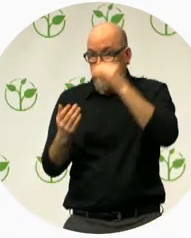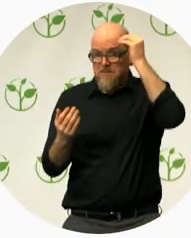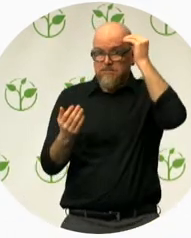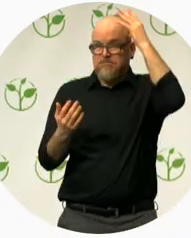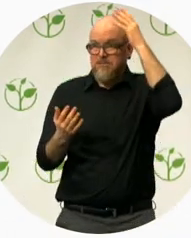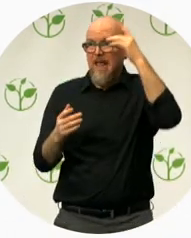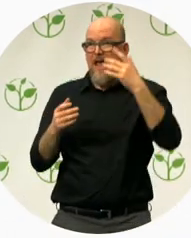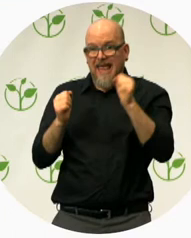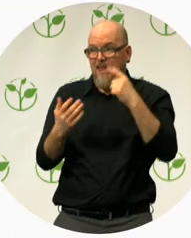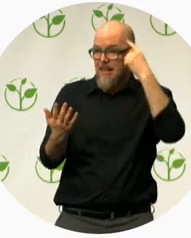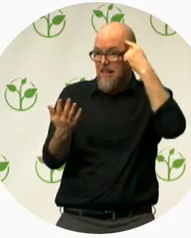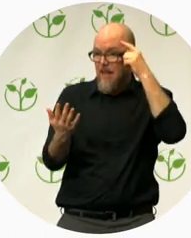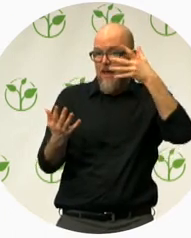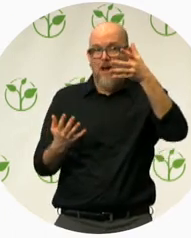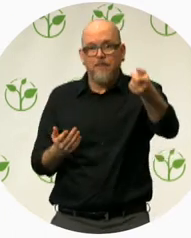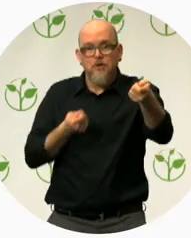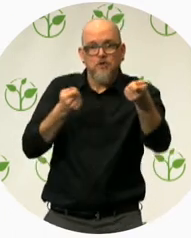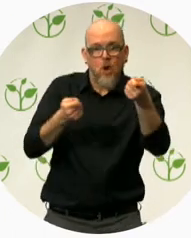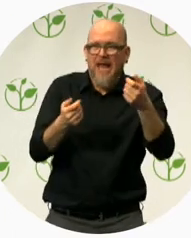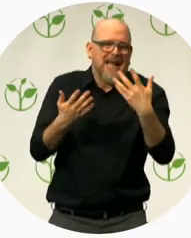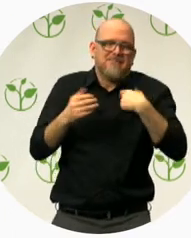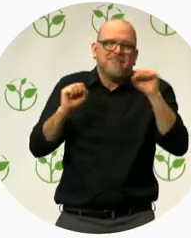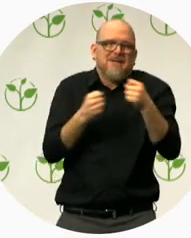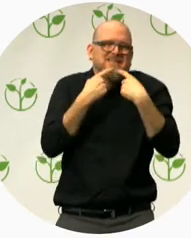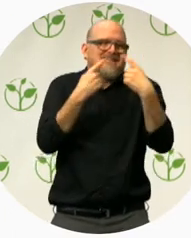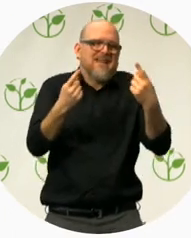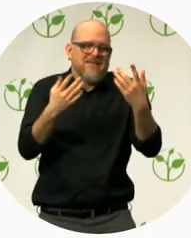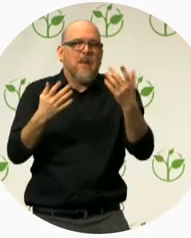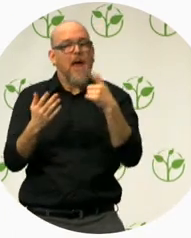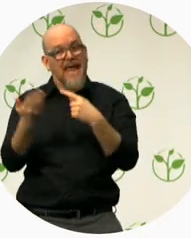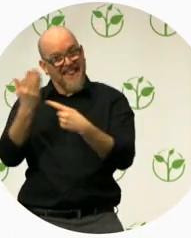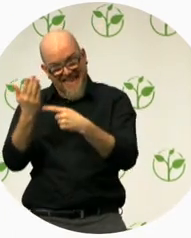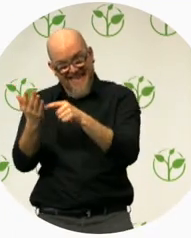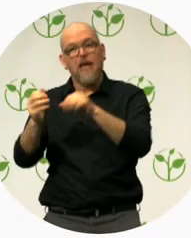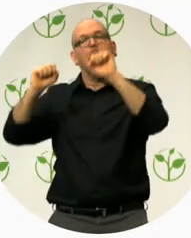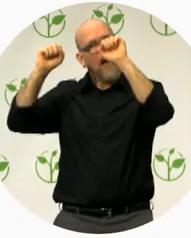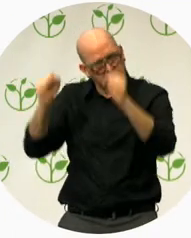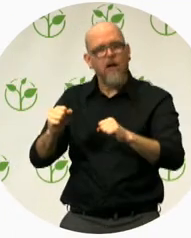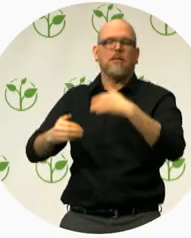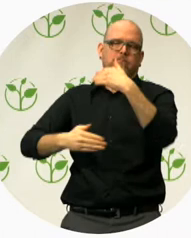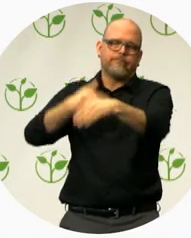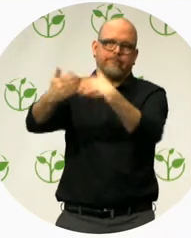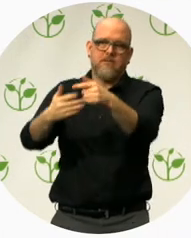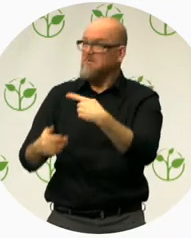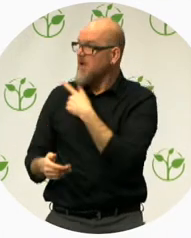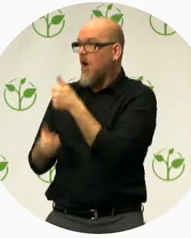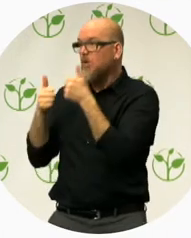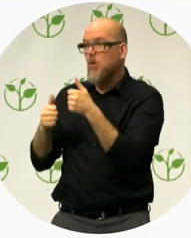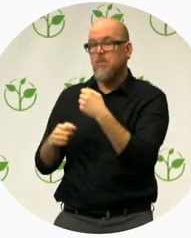lot going on in brain technology, and I commend you for the work that you're doing. Yeah. Okay. I think the whole area